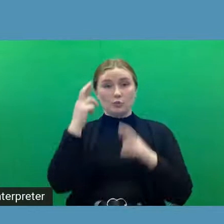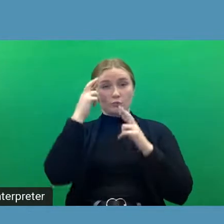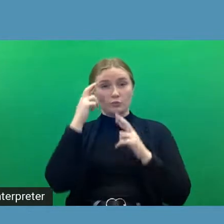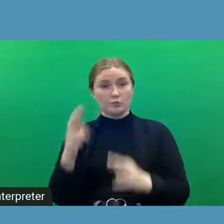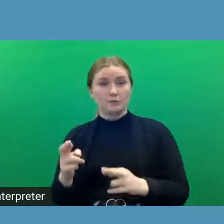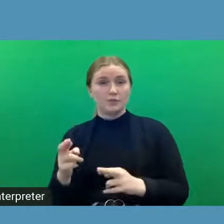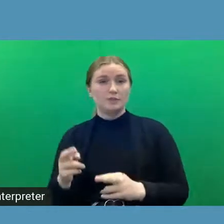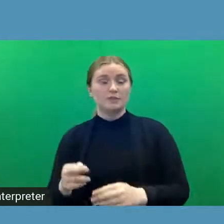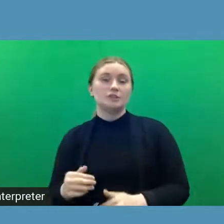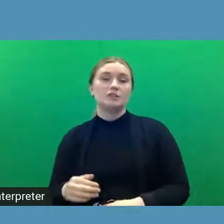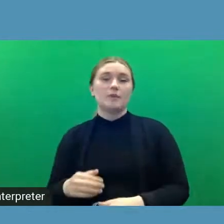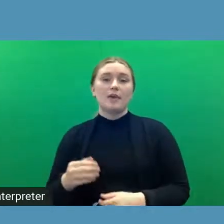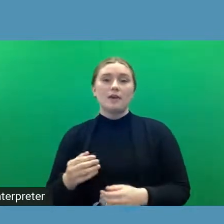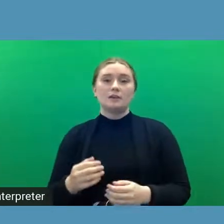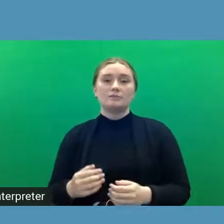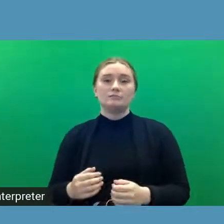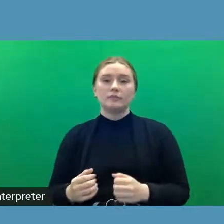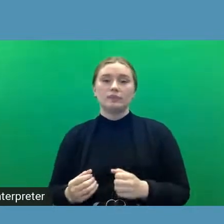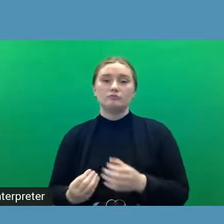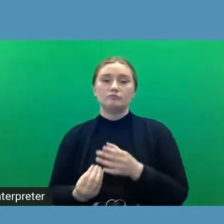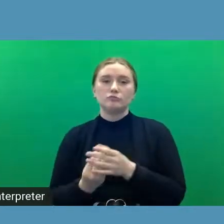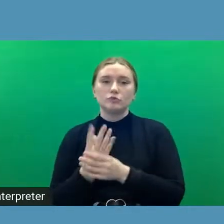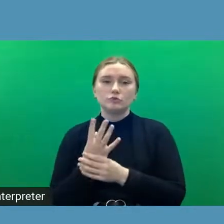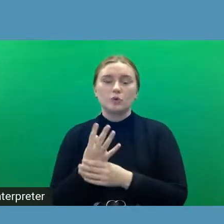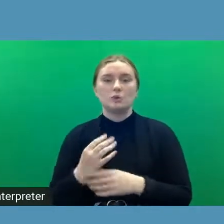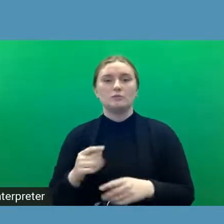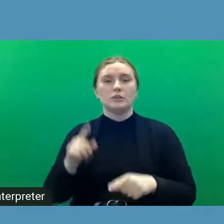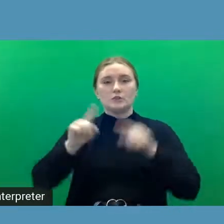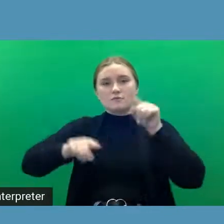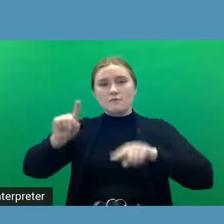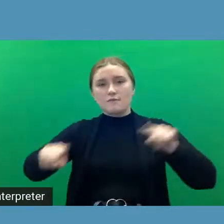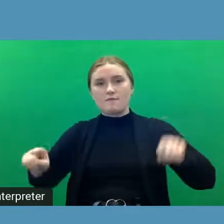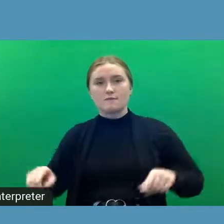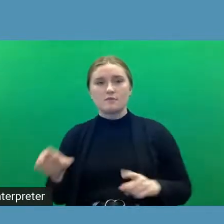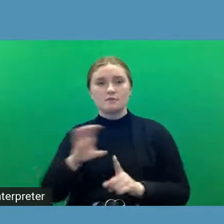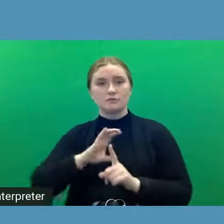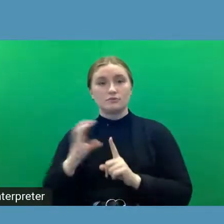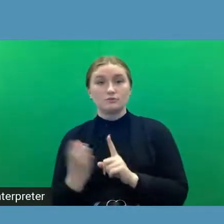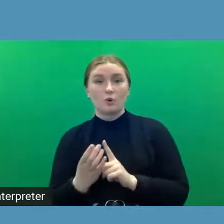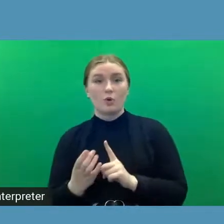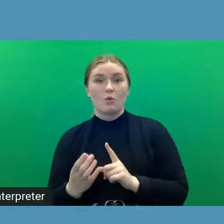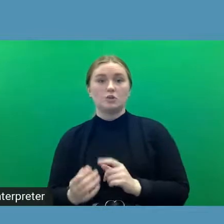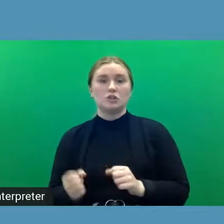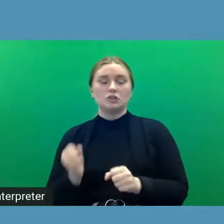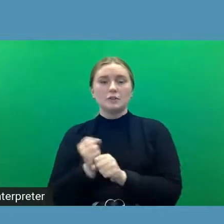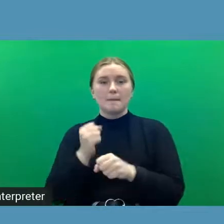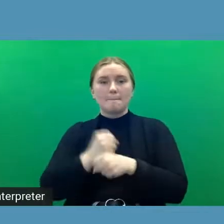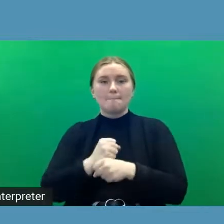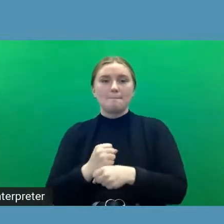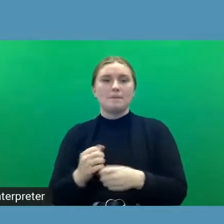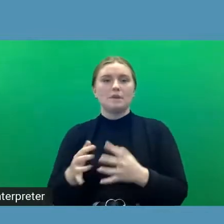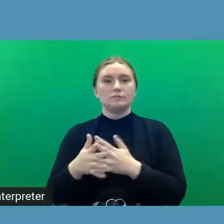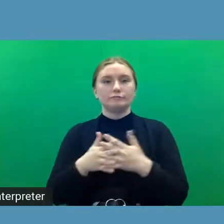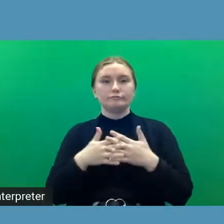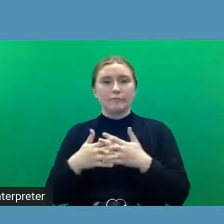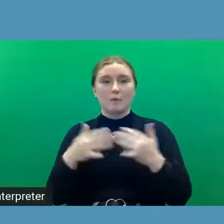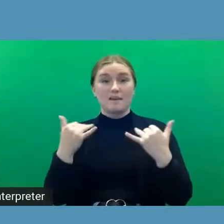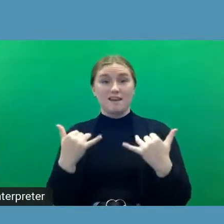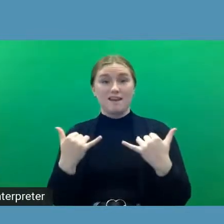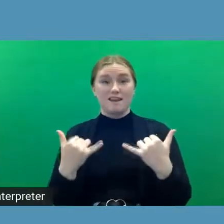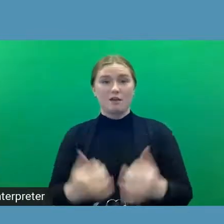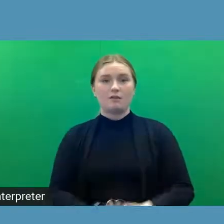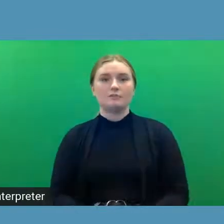and to respect the richness, the diversity of cultures and experience that form the richness of our world and our profession. Thank